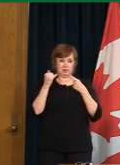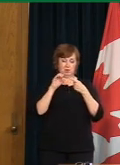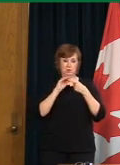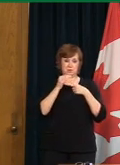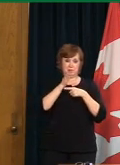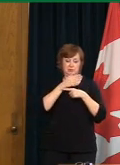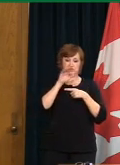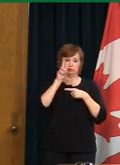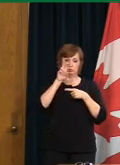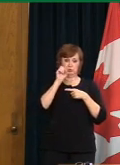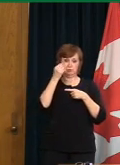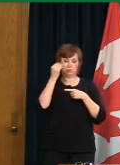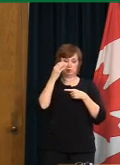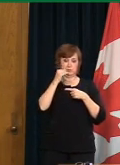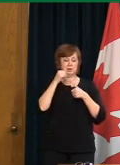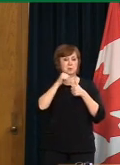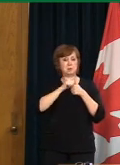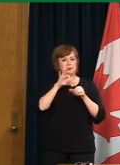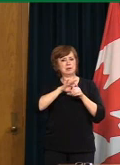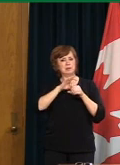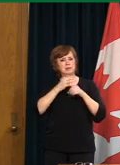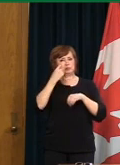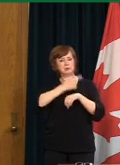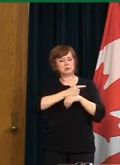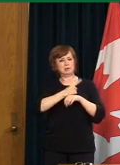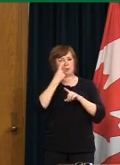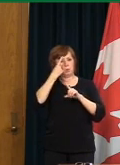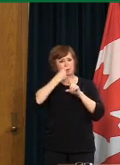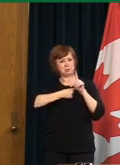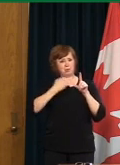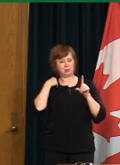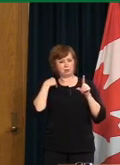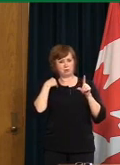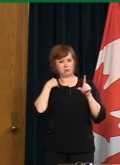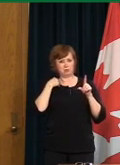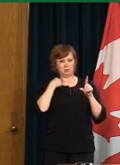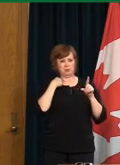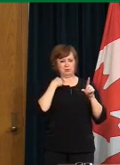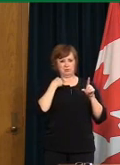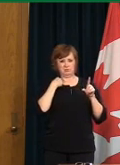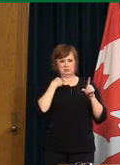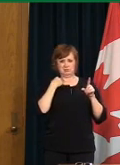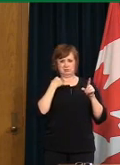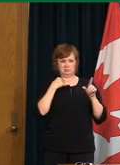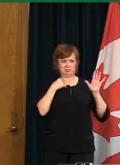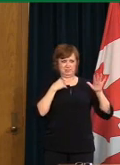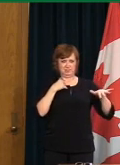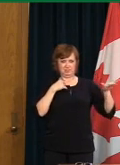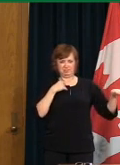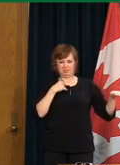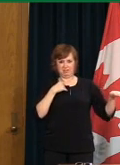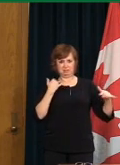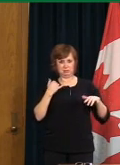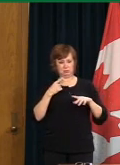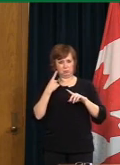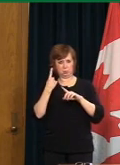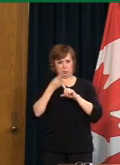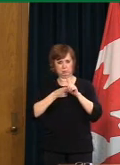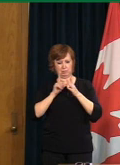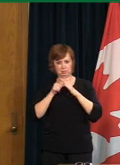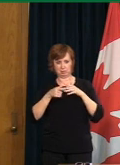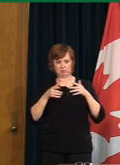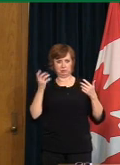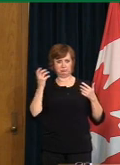were at 55. So our cases have increased quite rapidly here in the province, and we have been